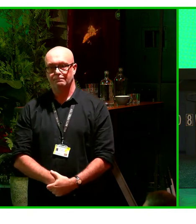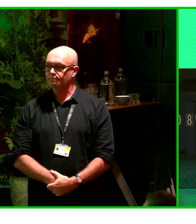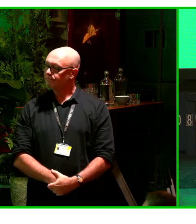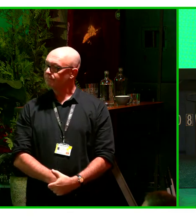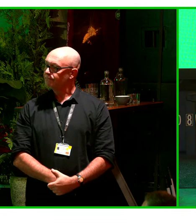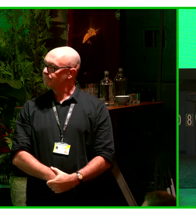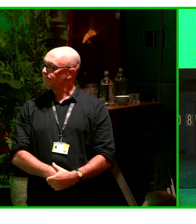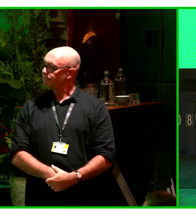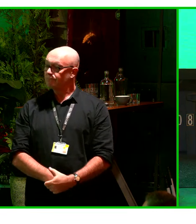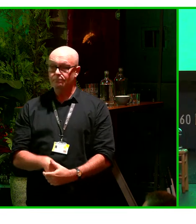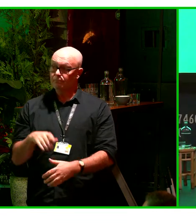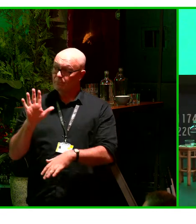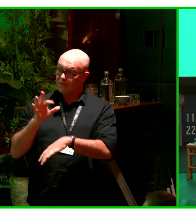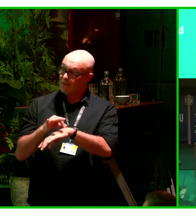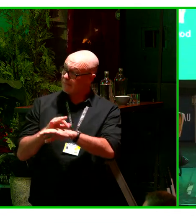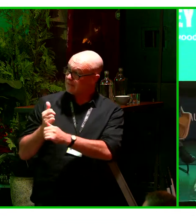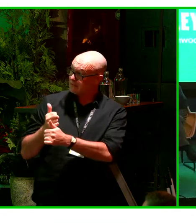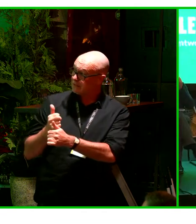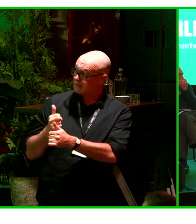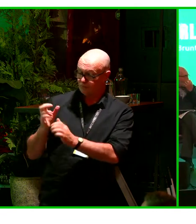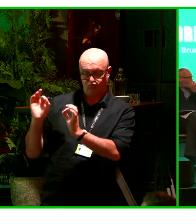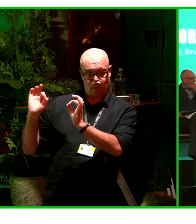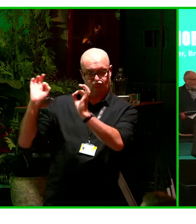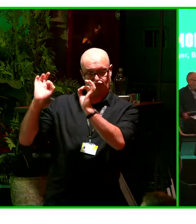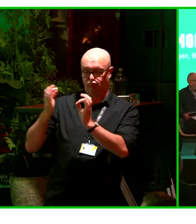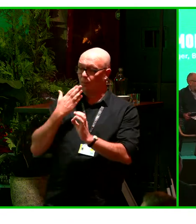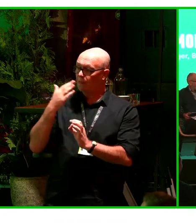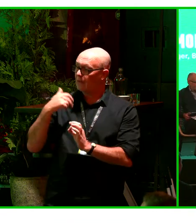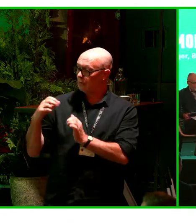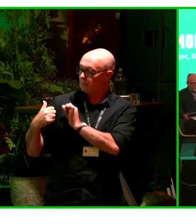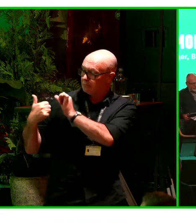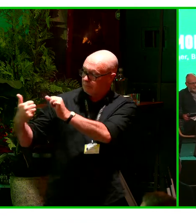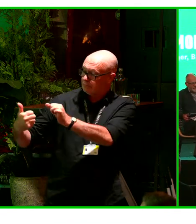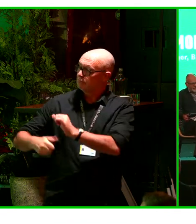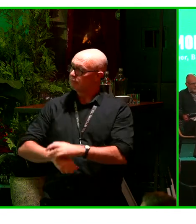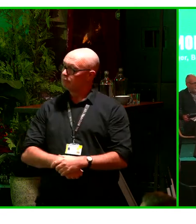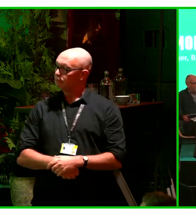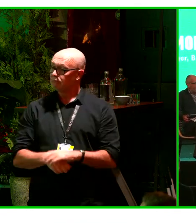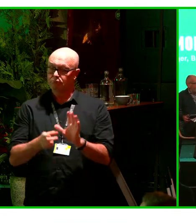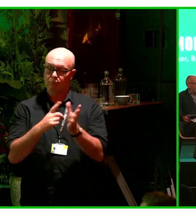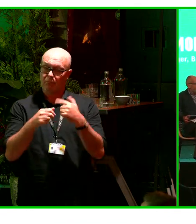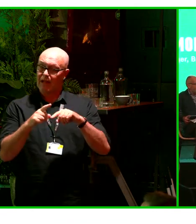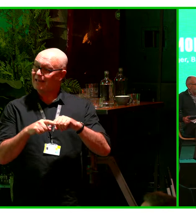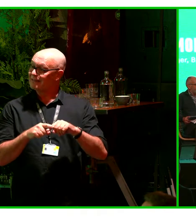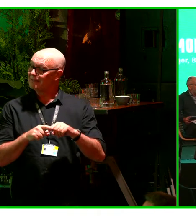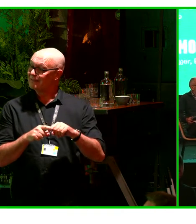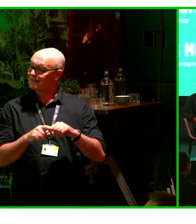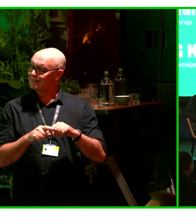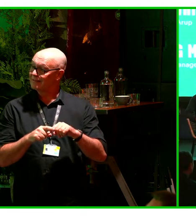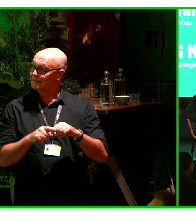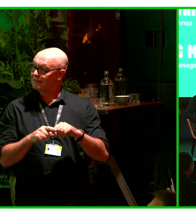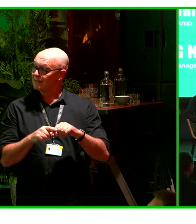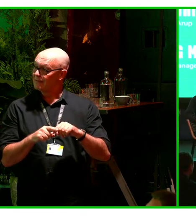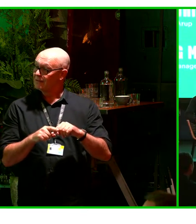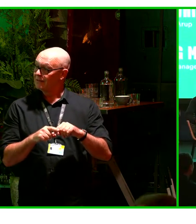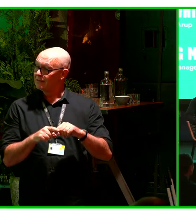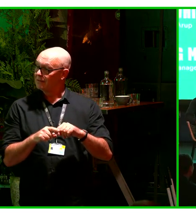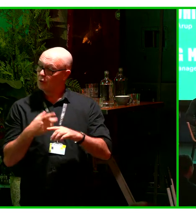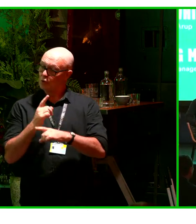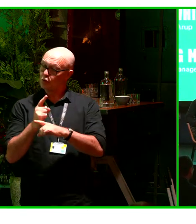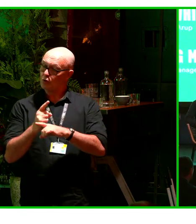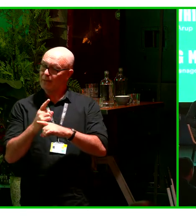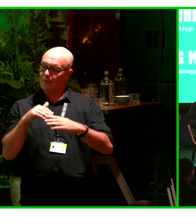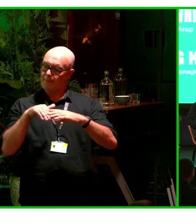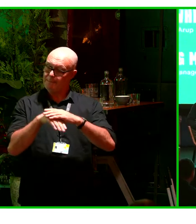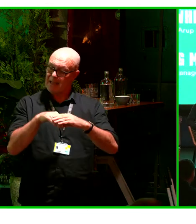That's about my 5 minutes. I think it was, yeah. Thanks a lot, Mike. And Alex, if you just want to give us a talk on embedded energy in new